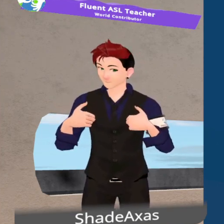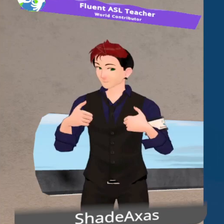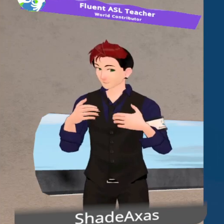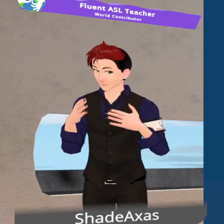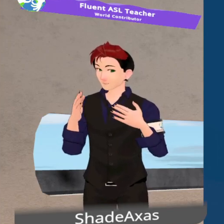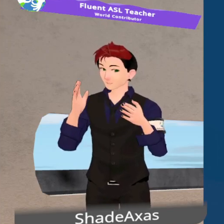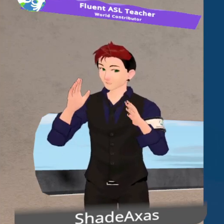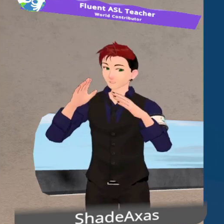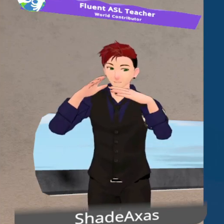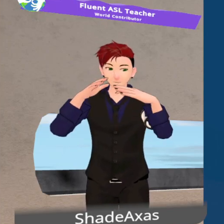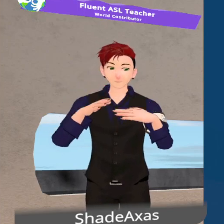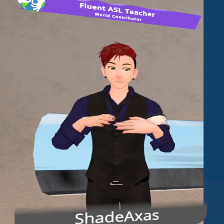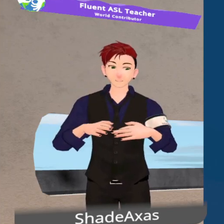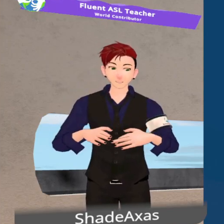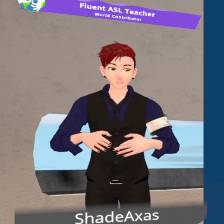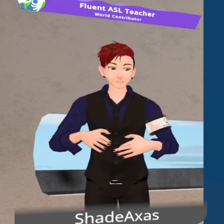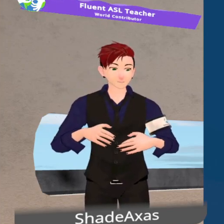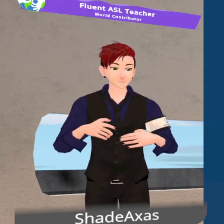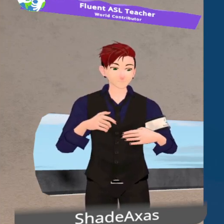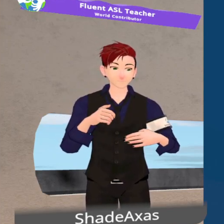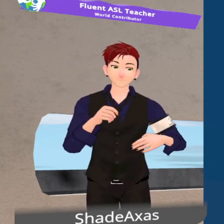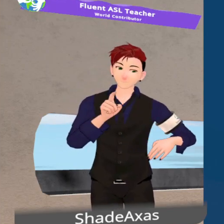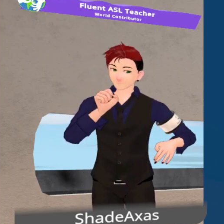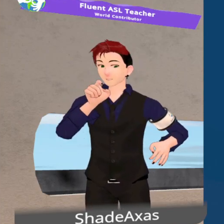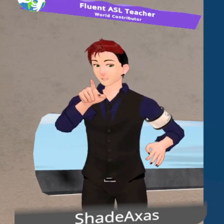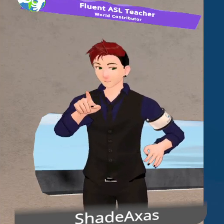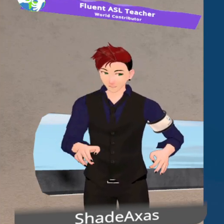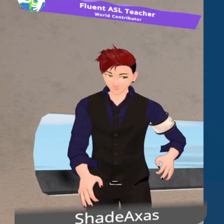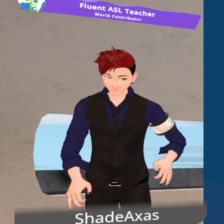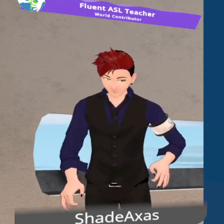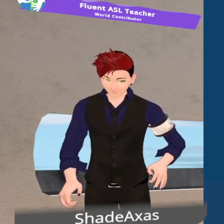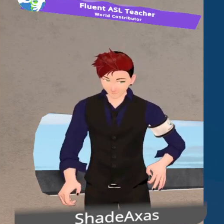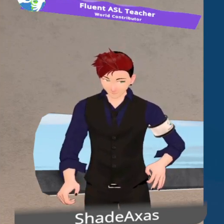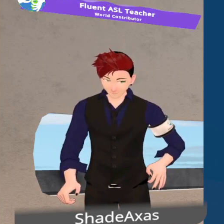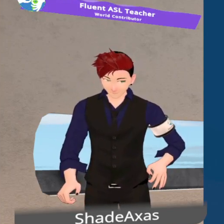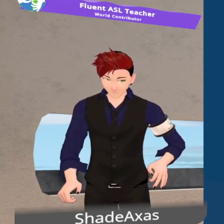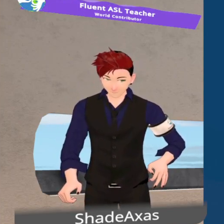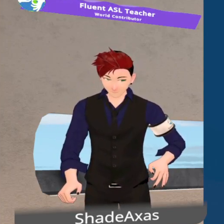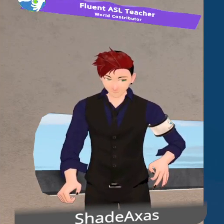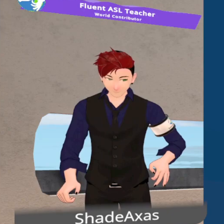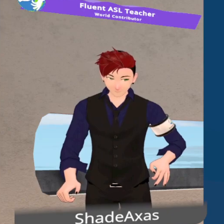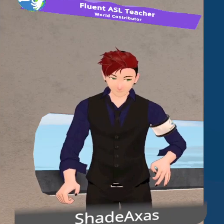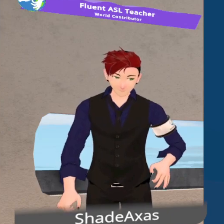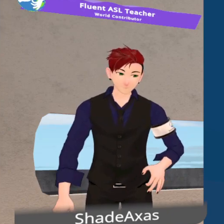So they will bring it down to your level, but you have to ask them for it.